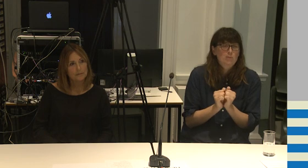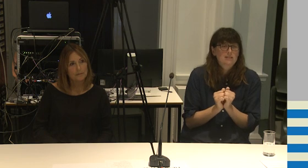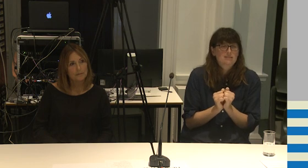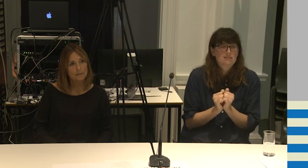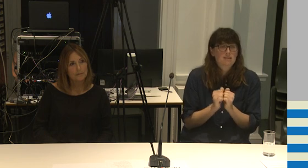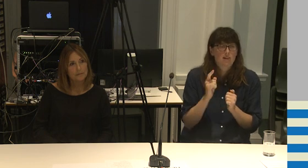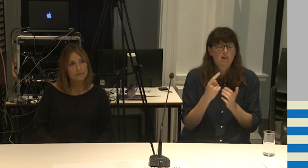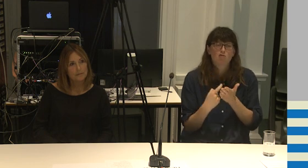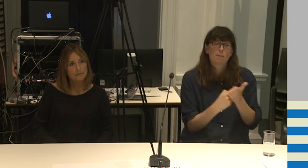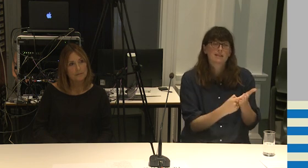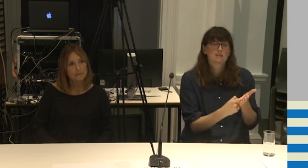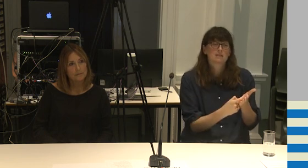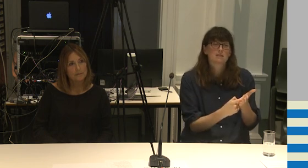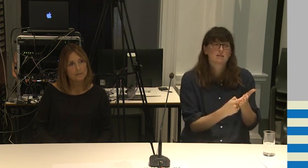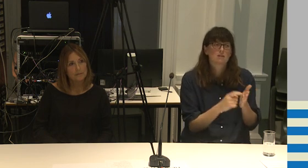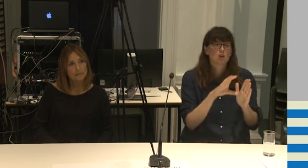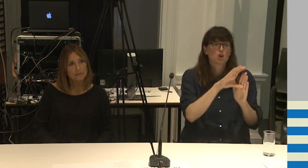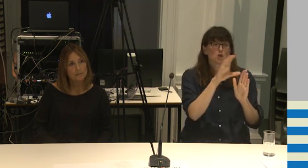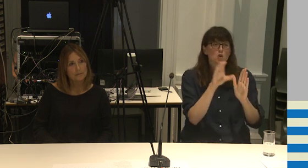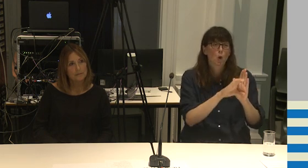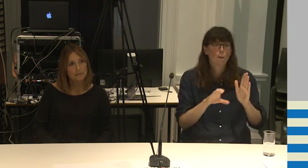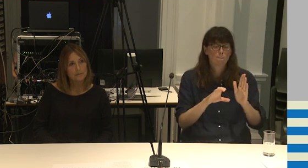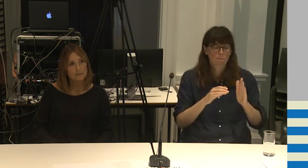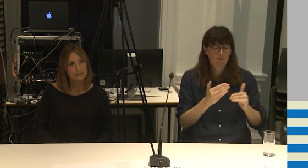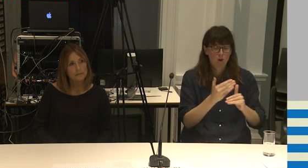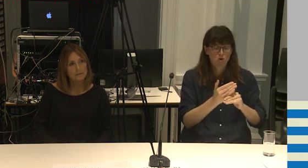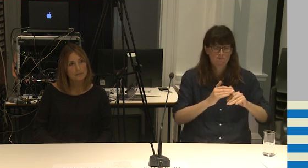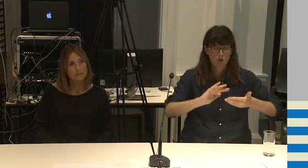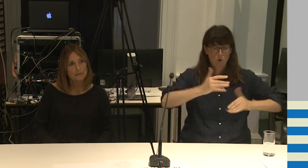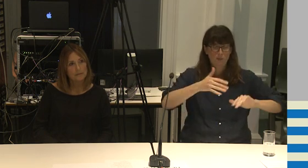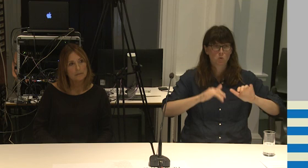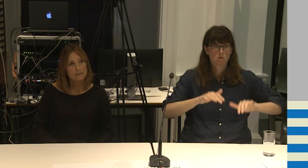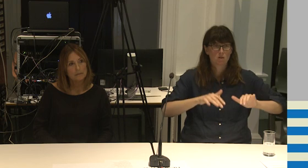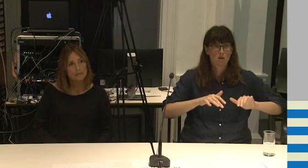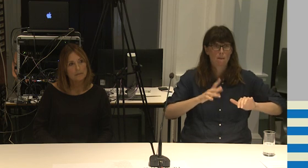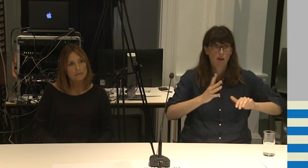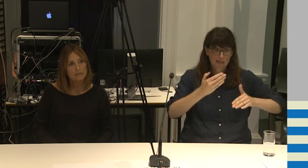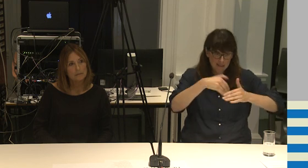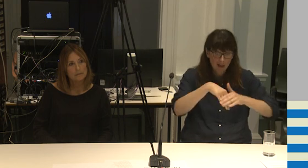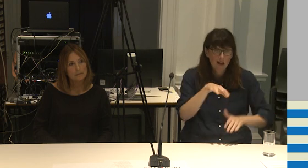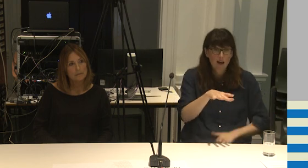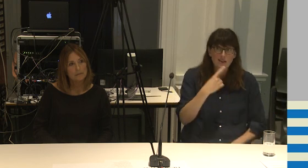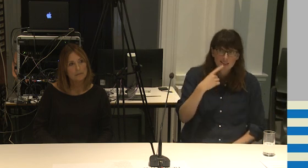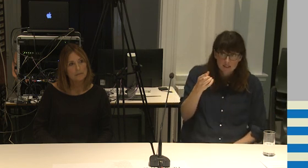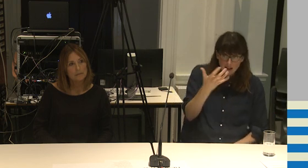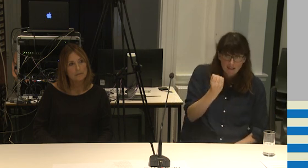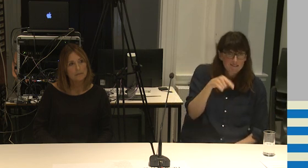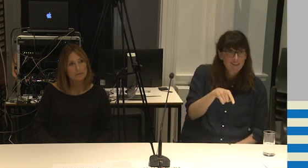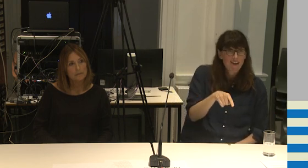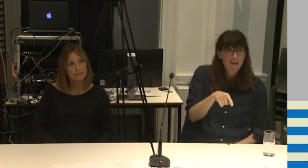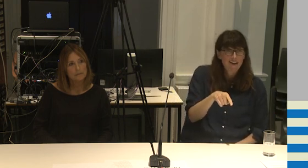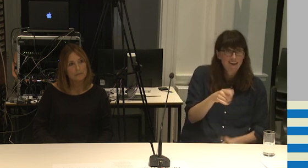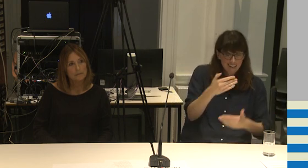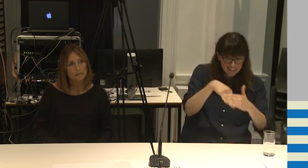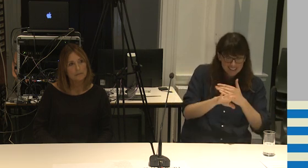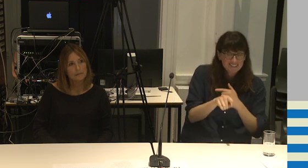And then they also suggested that I get a Zoom function on my computer, which is already built in, and I told them is already built into